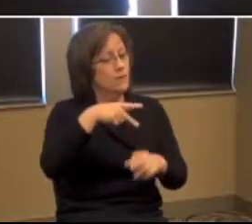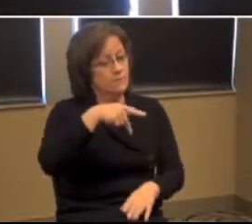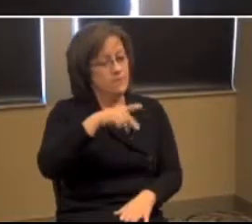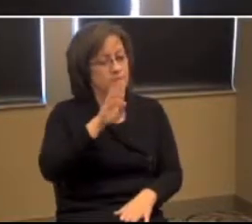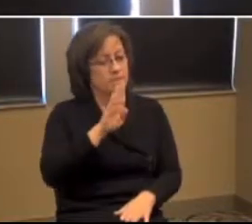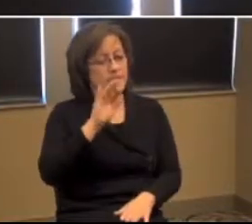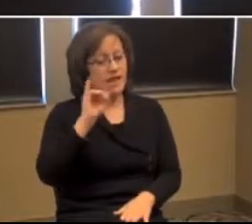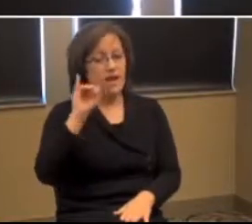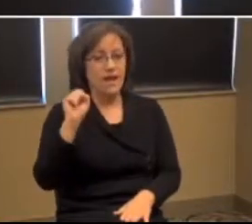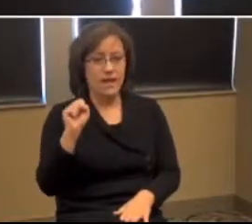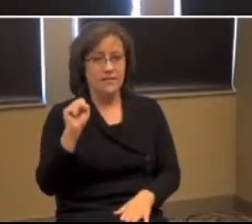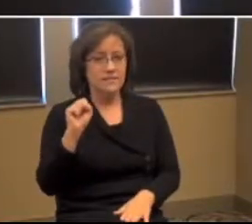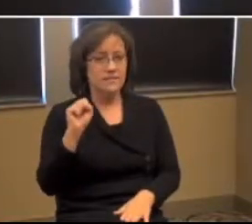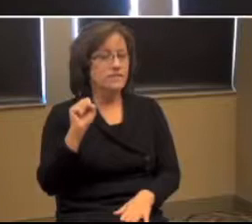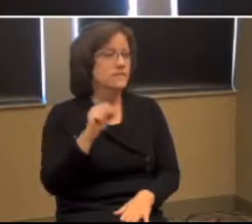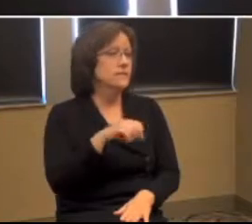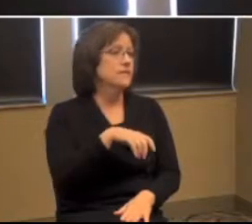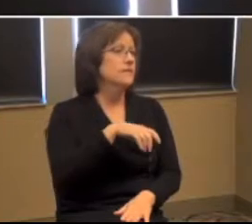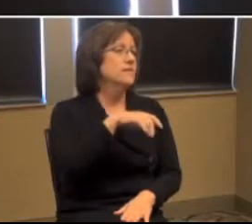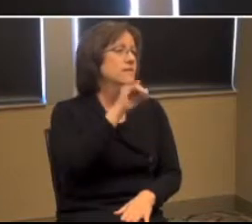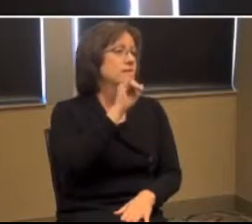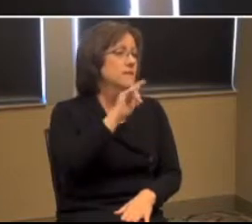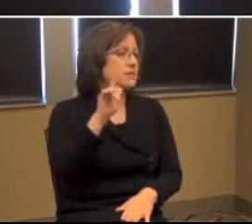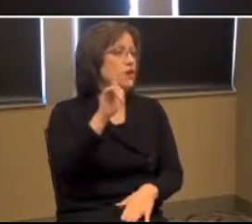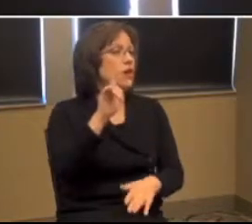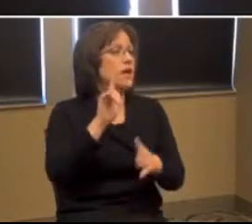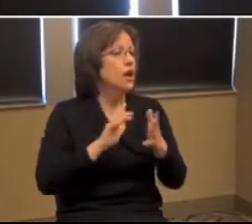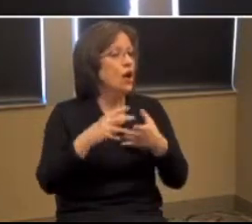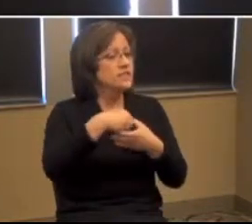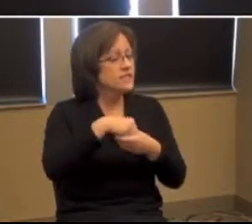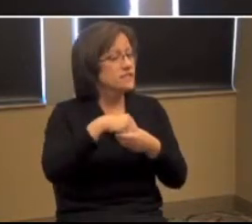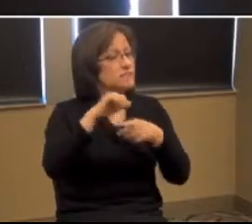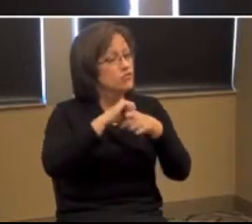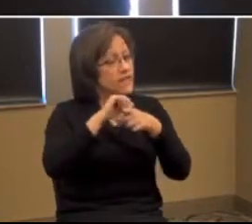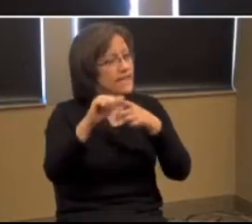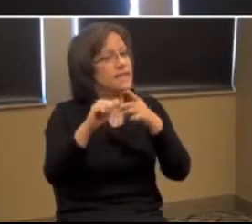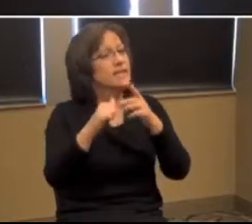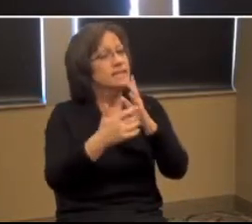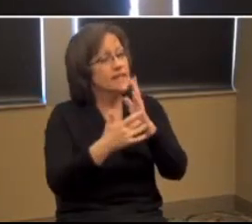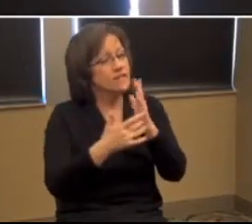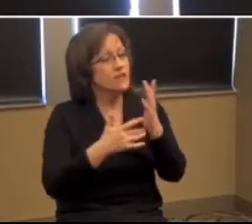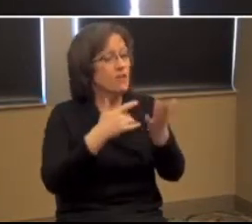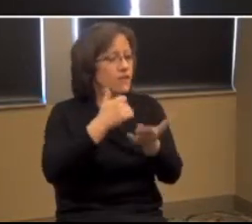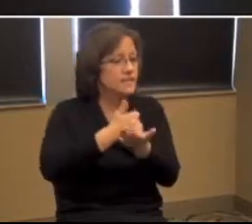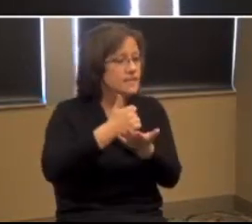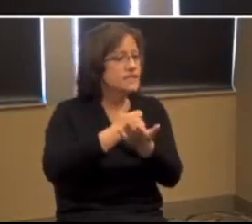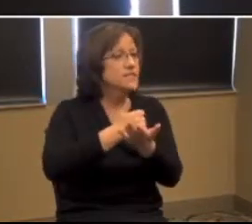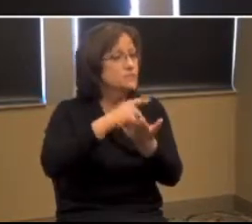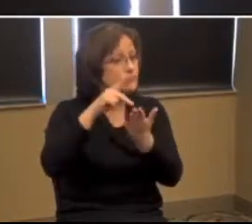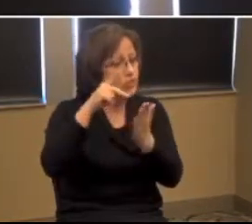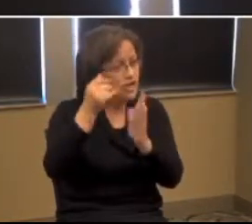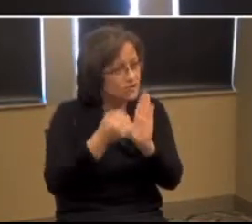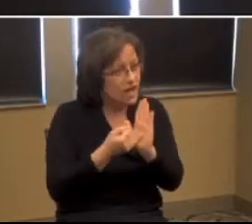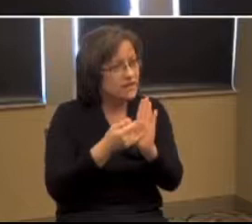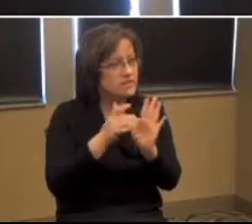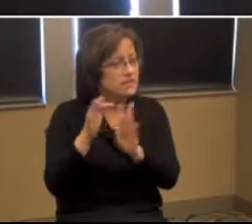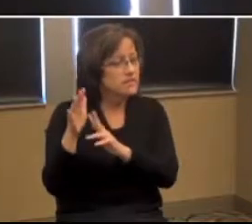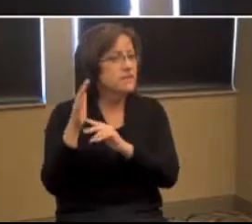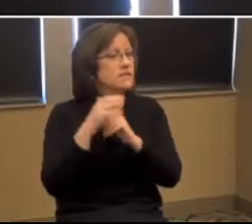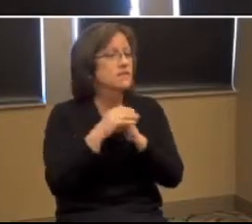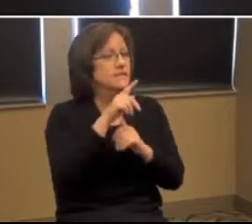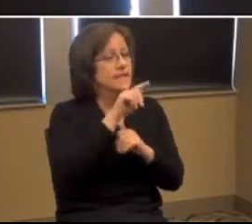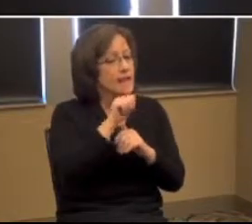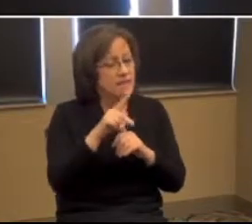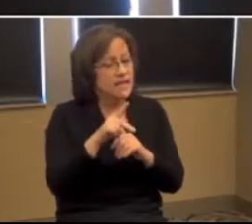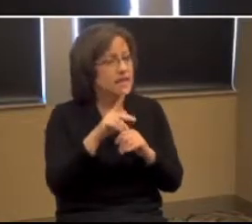PBIS, IATAP, or the Illinois Autism Training and Technical Assistance Project, PEP, and that all kind of